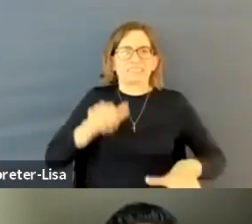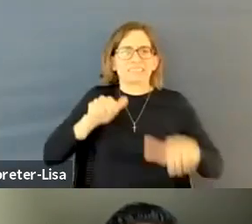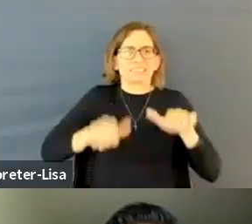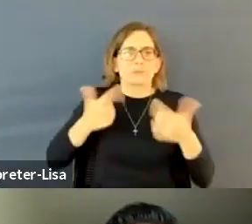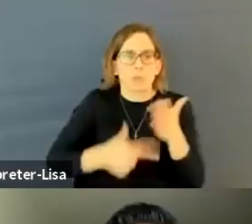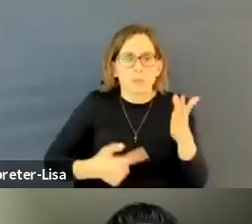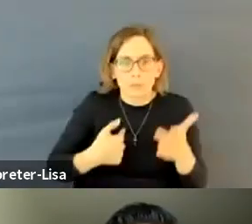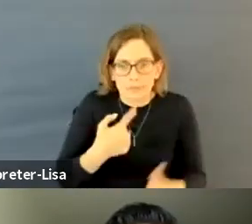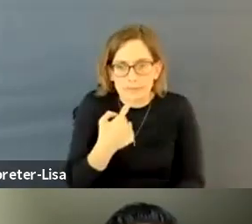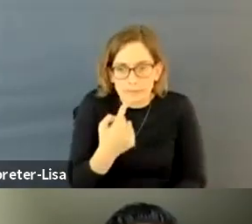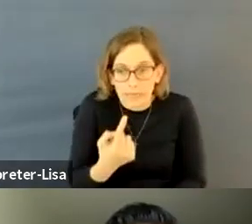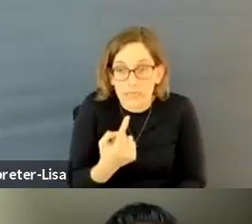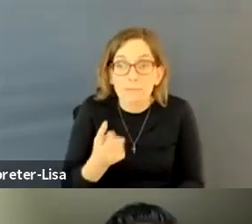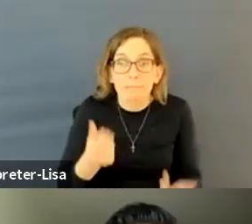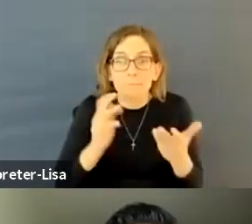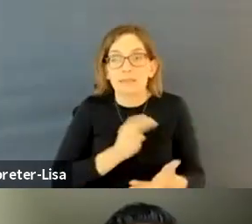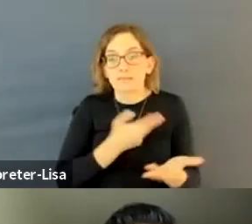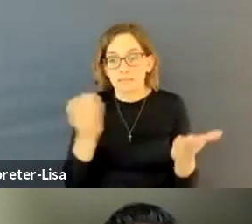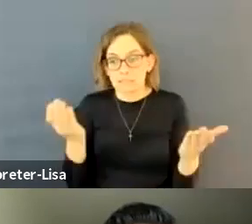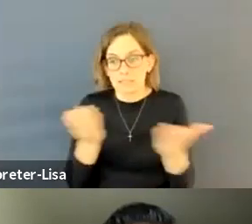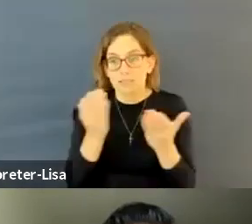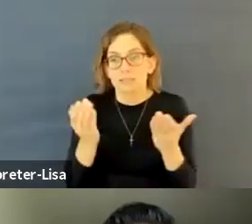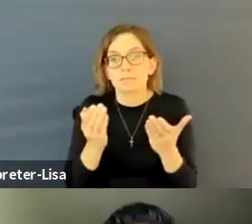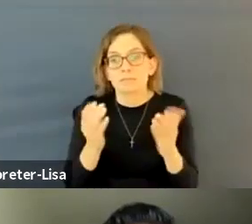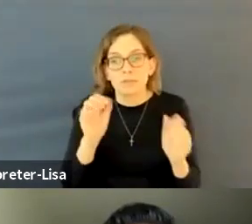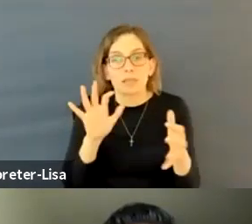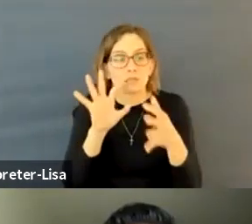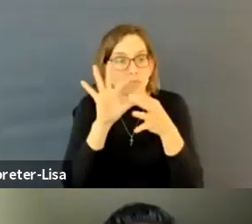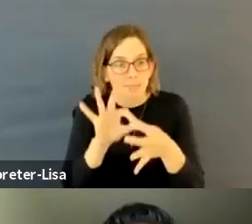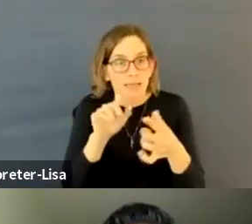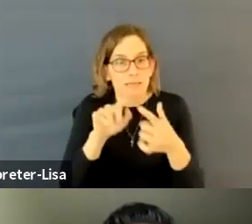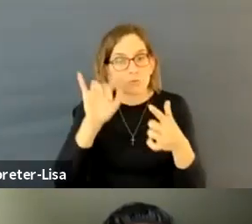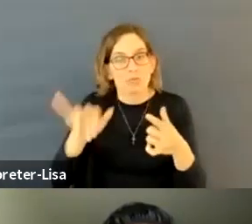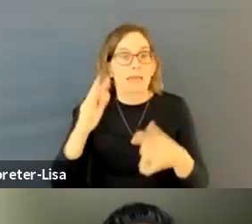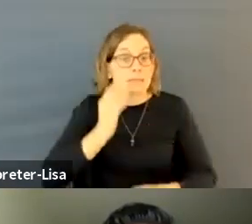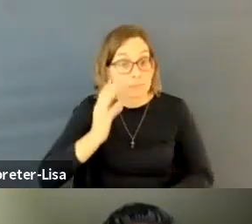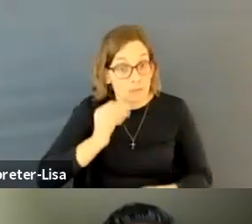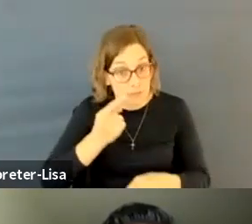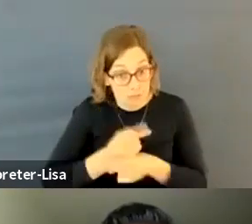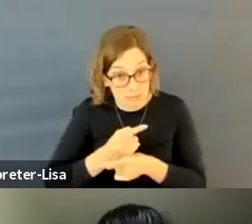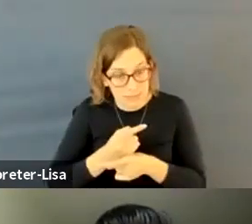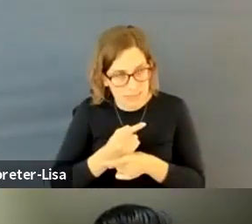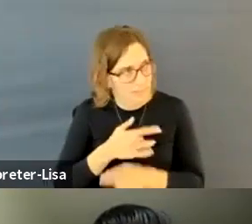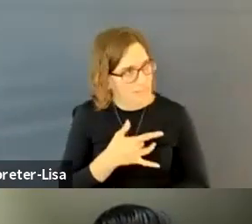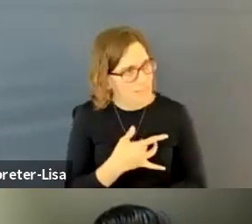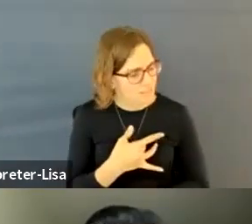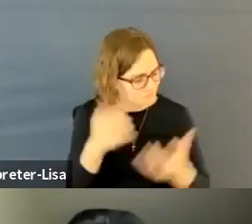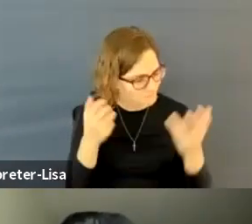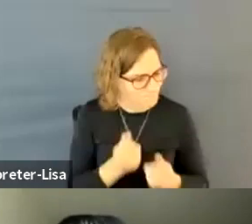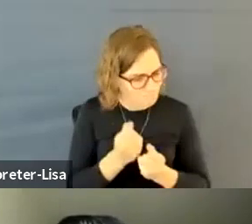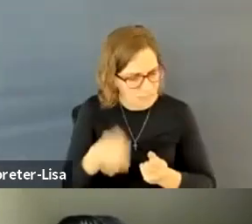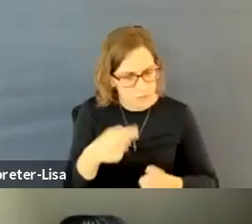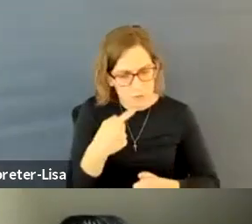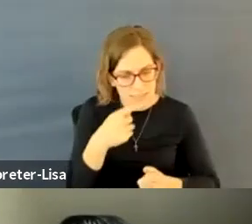sure many of us here could relate to that experience, right? Like you, and you kick yourself later for thinking that, oh, I